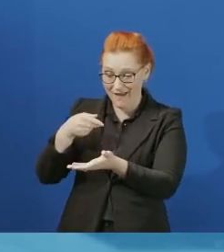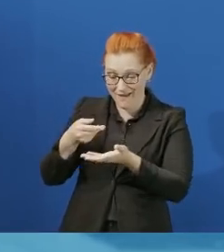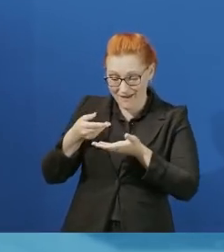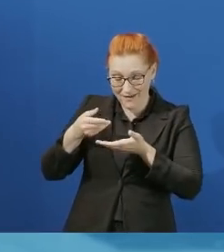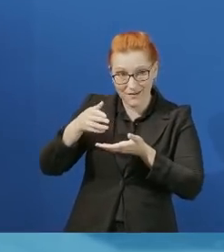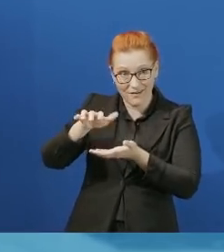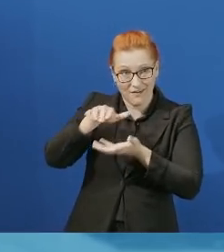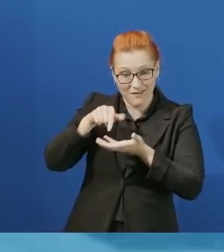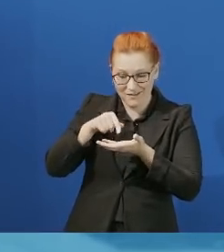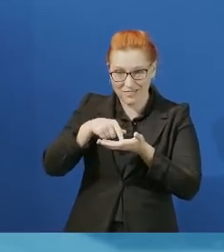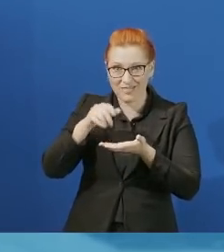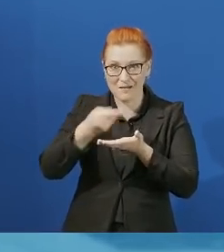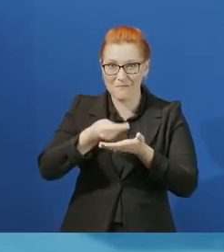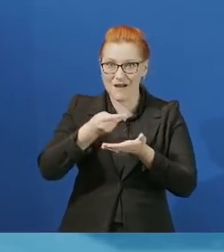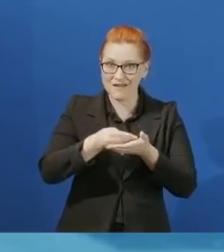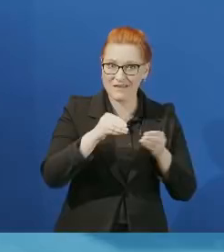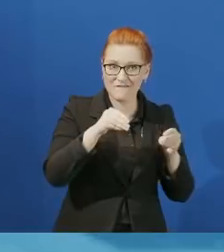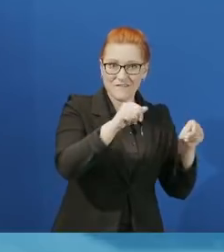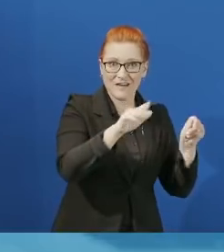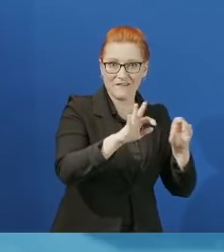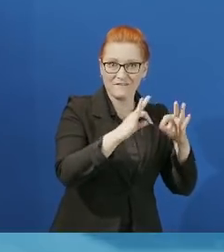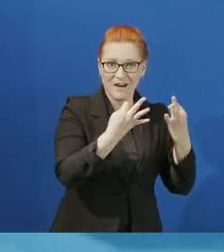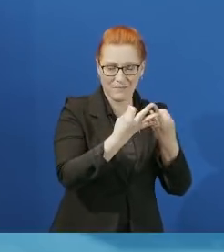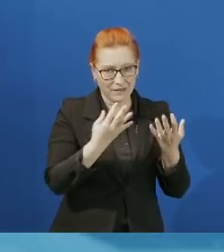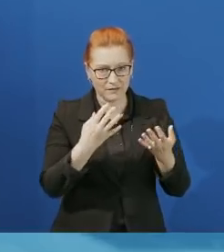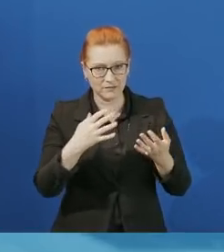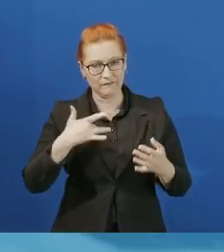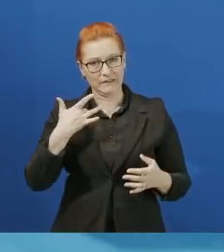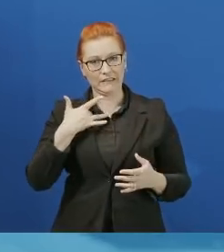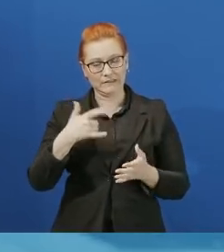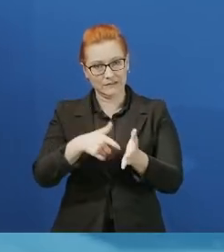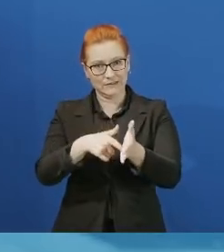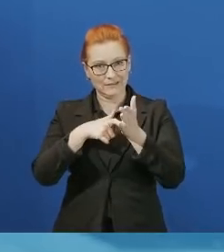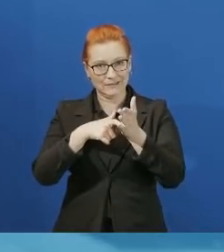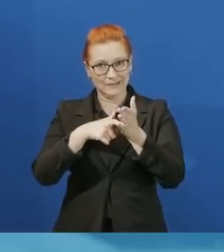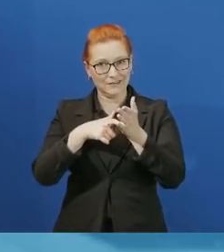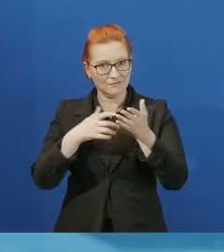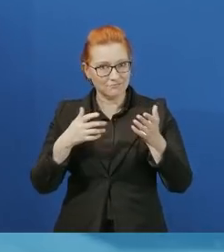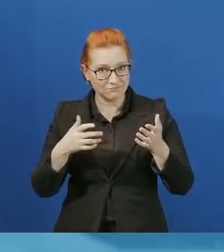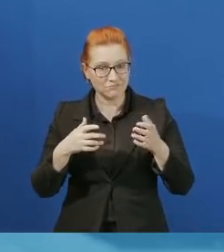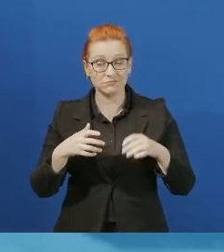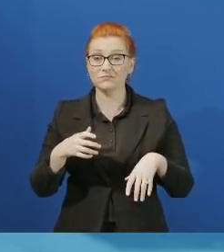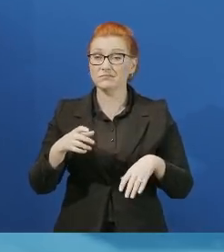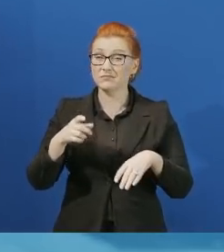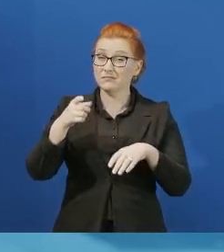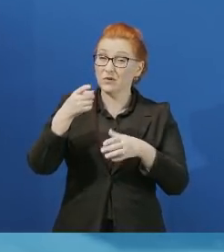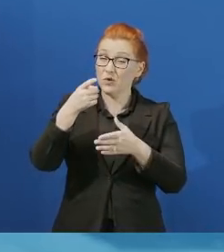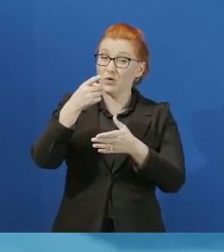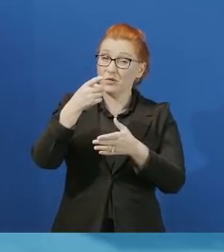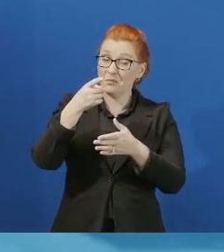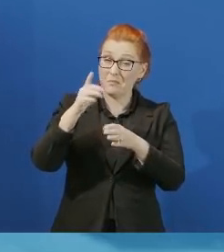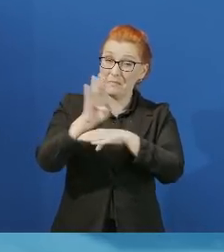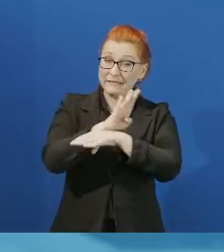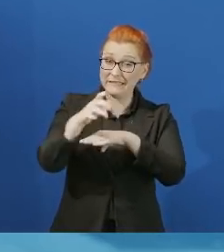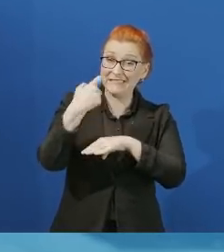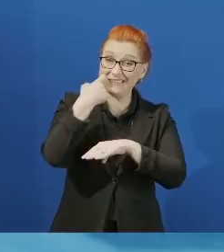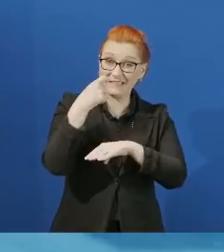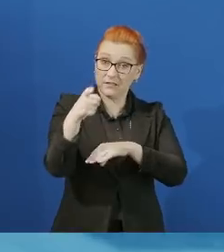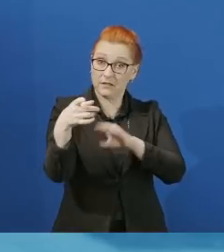bring, full light and energy to our economy. And the businesses that you're listing of gyms and